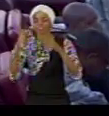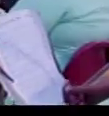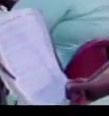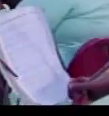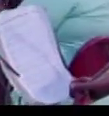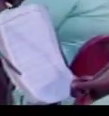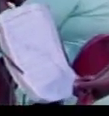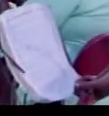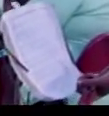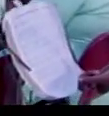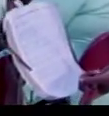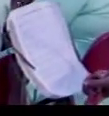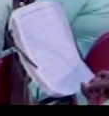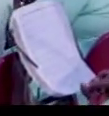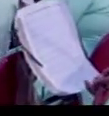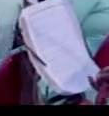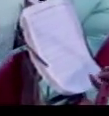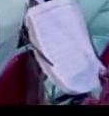foreign